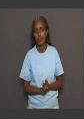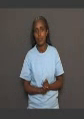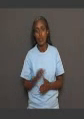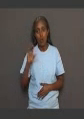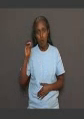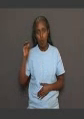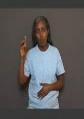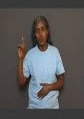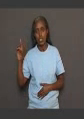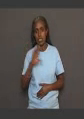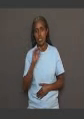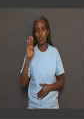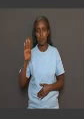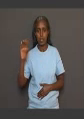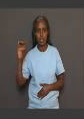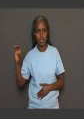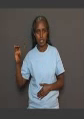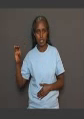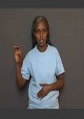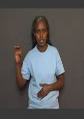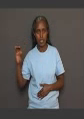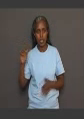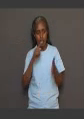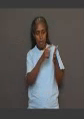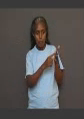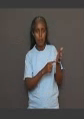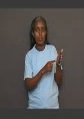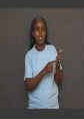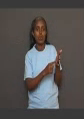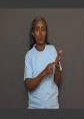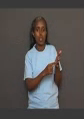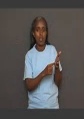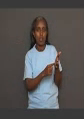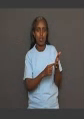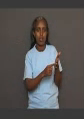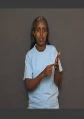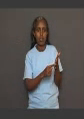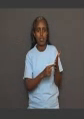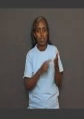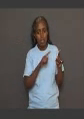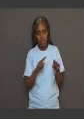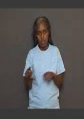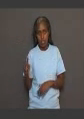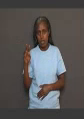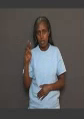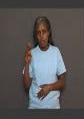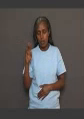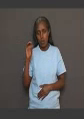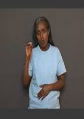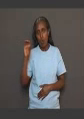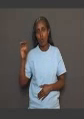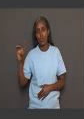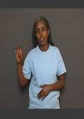OD and BC are perpendicular, as are